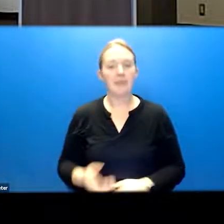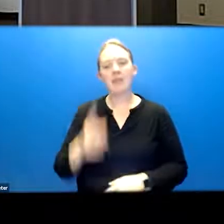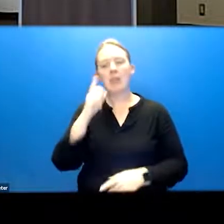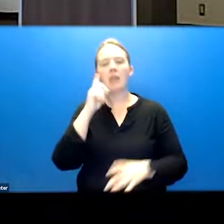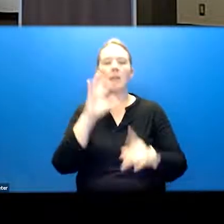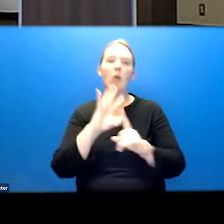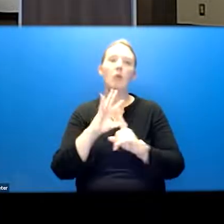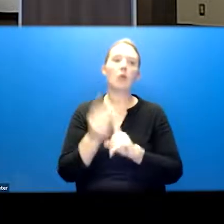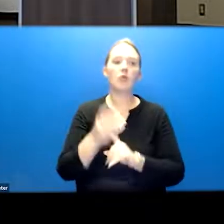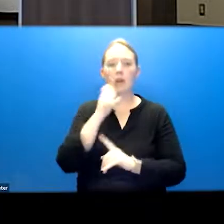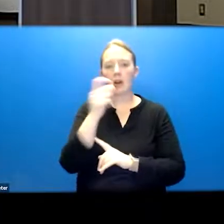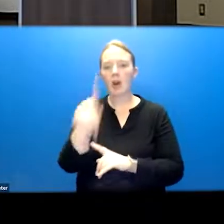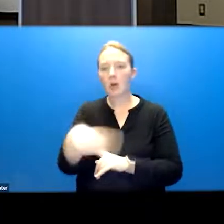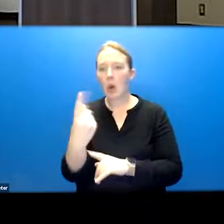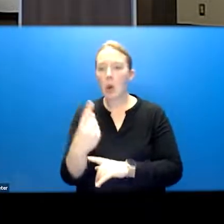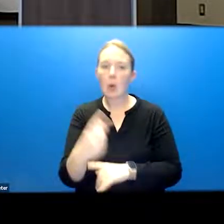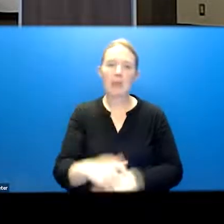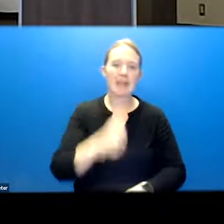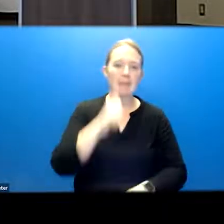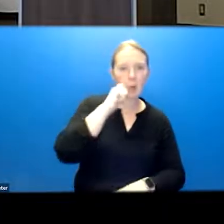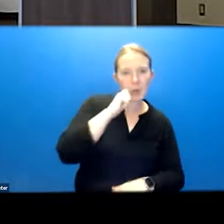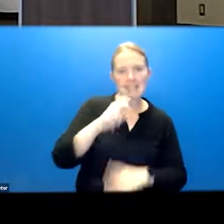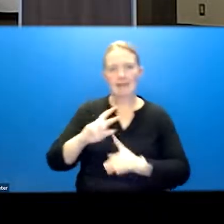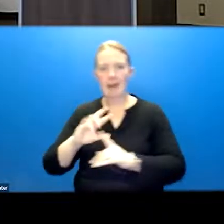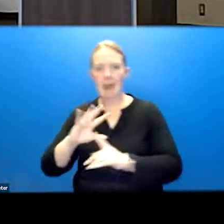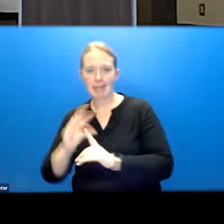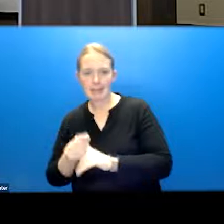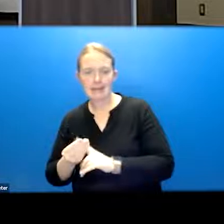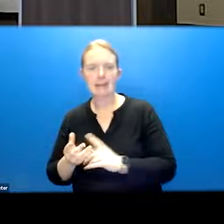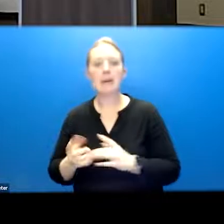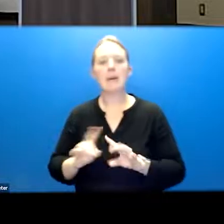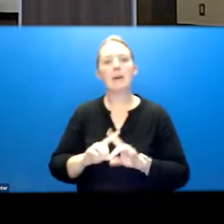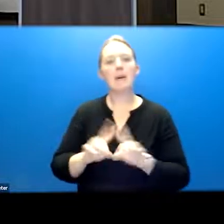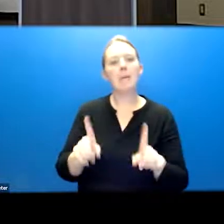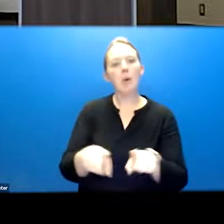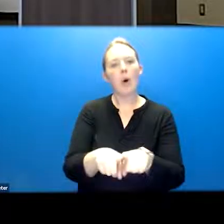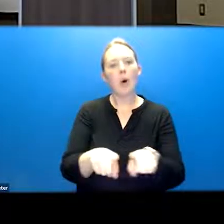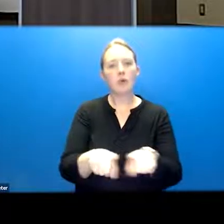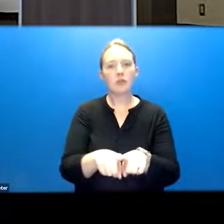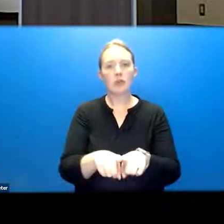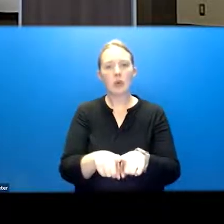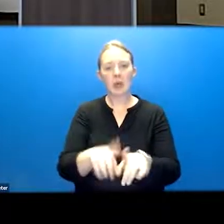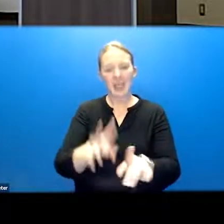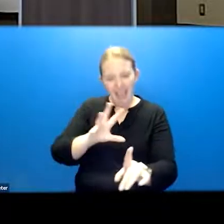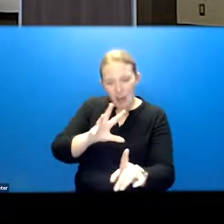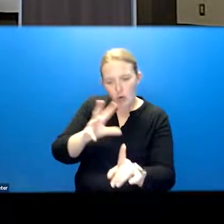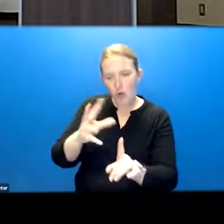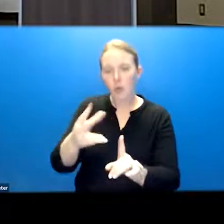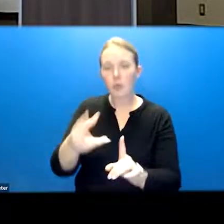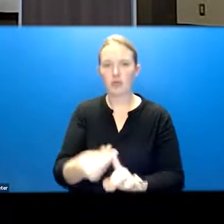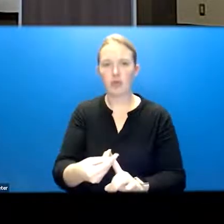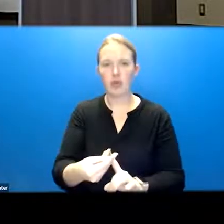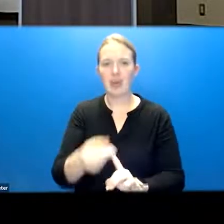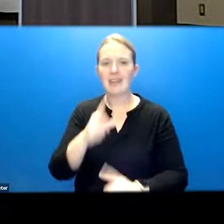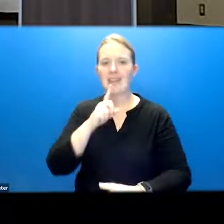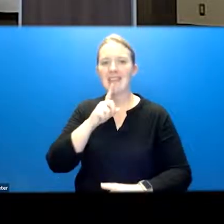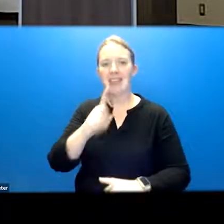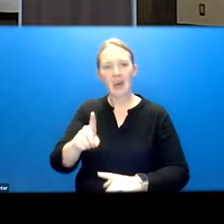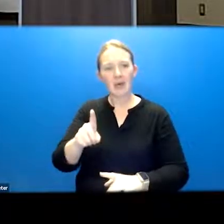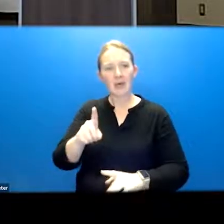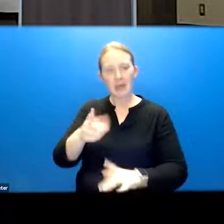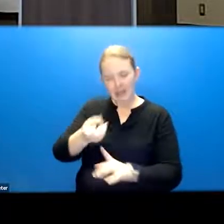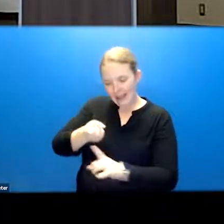in not just thinking about race and ethnicity, but thinking about a culture that is meaningful for the family